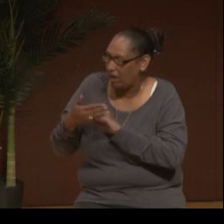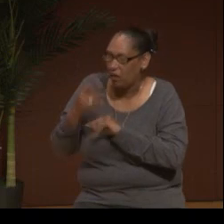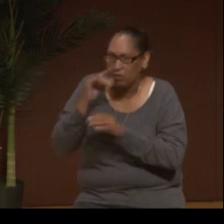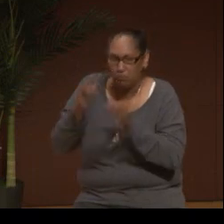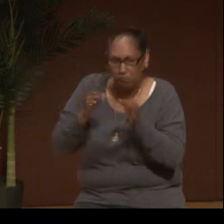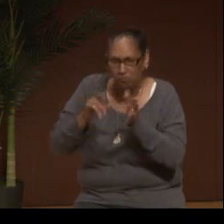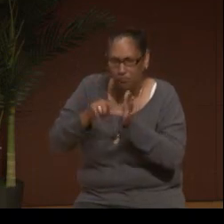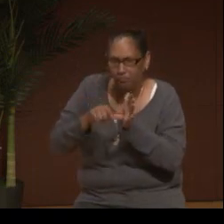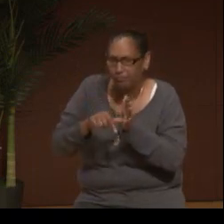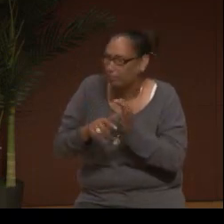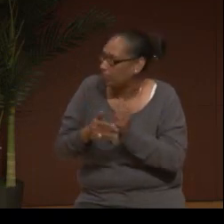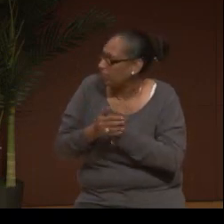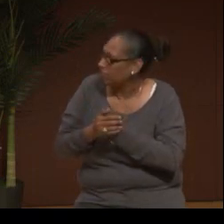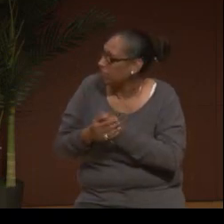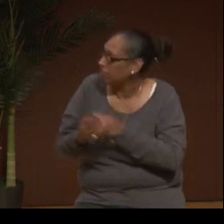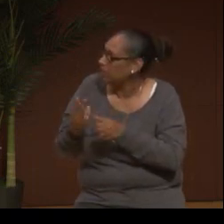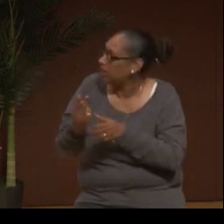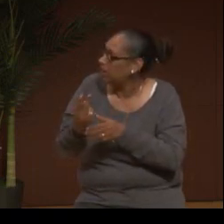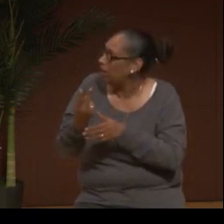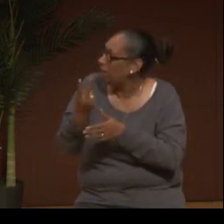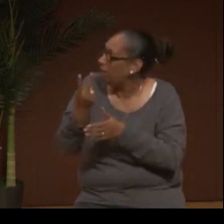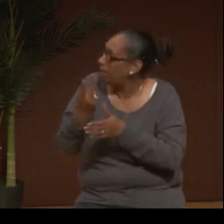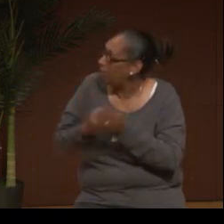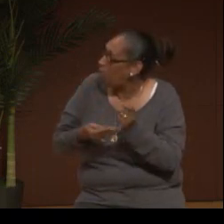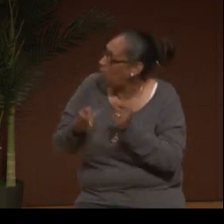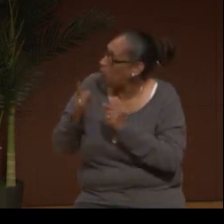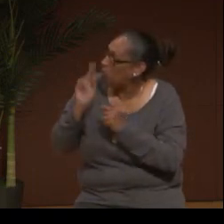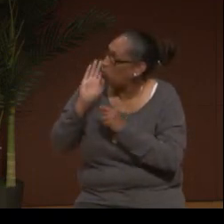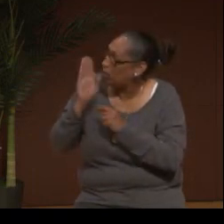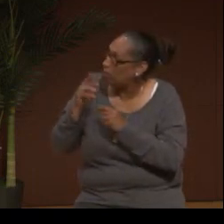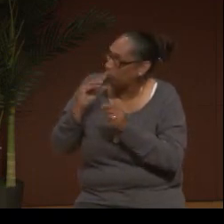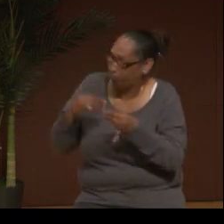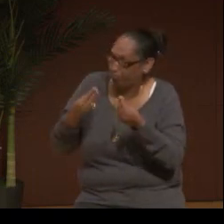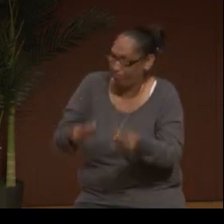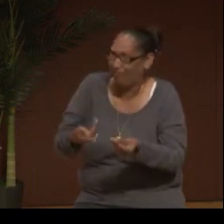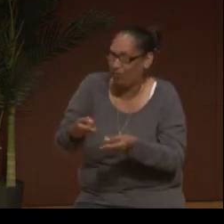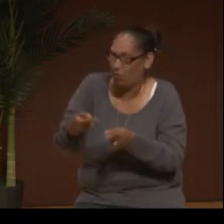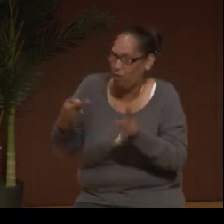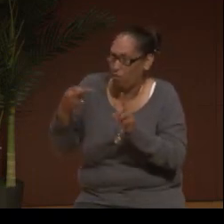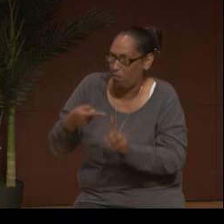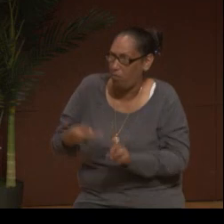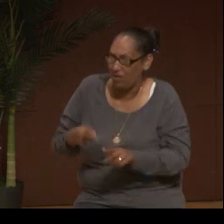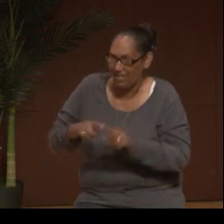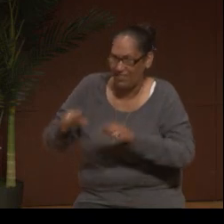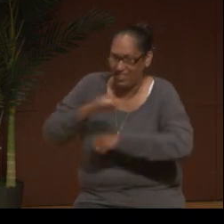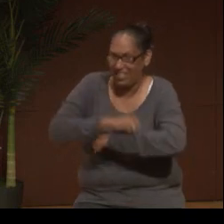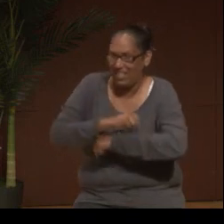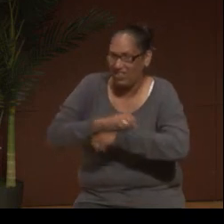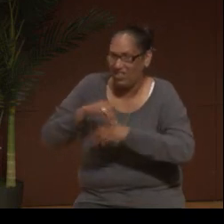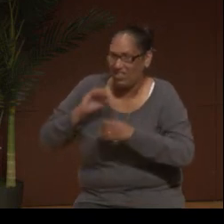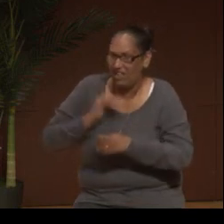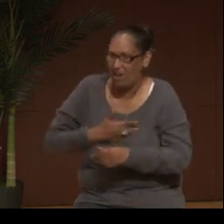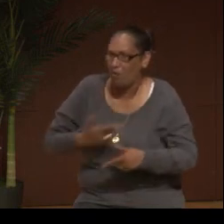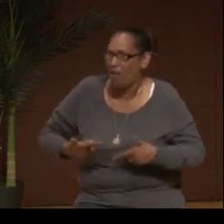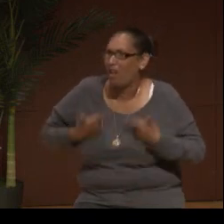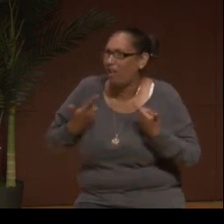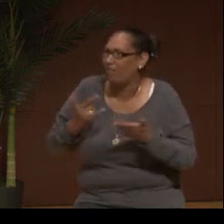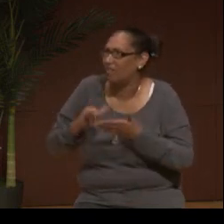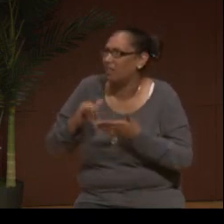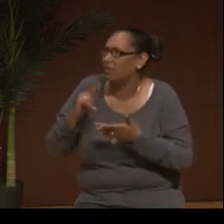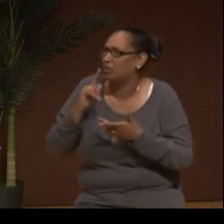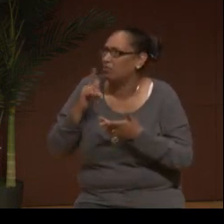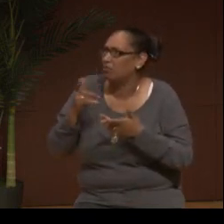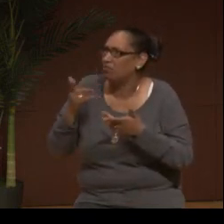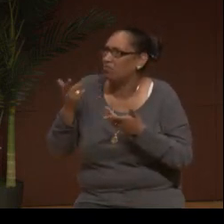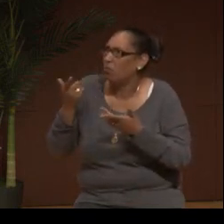these anecdotes really bring home the point that we reach different stages in our life when we have to question what we've been taught,